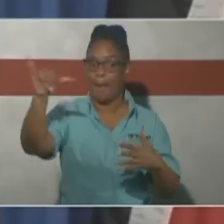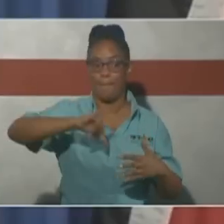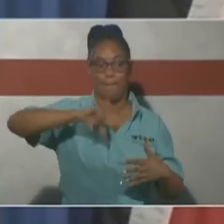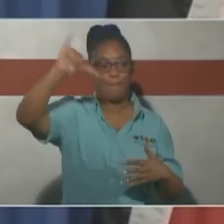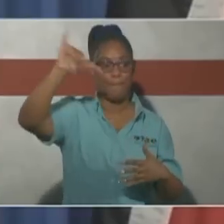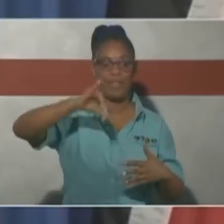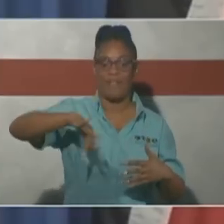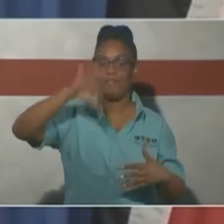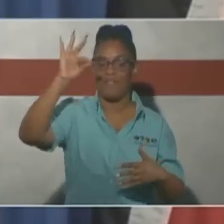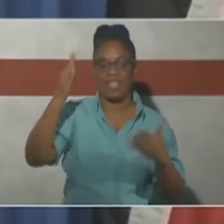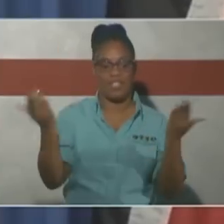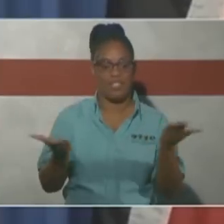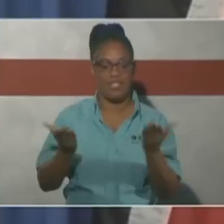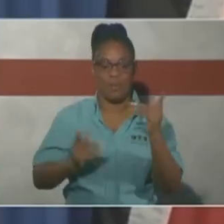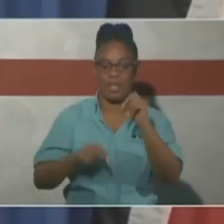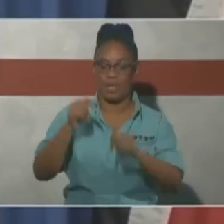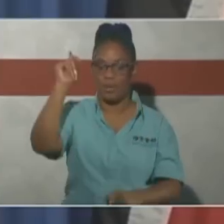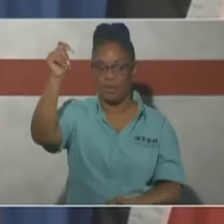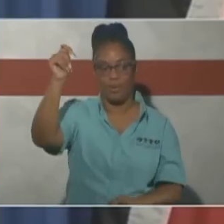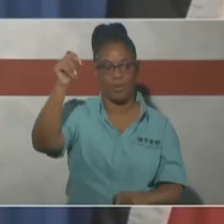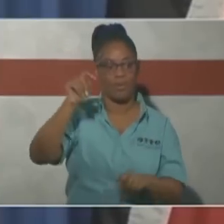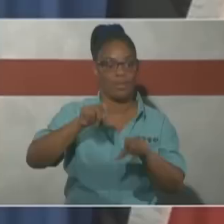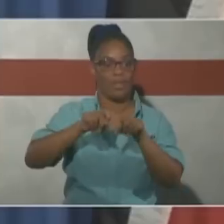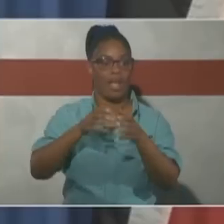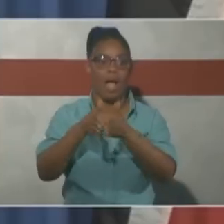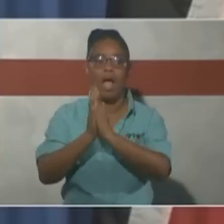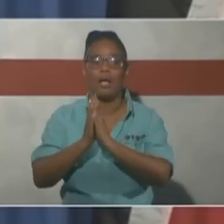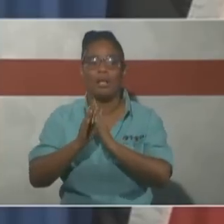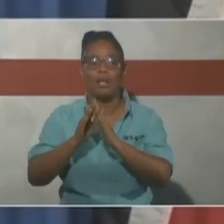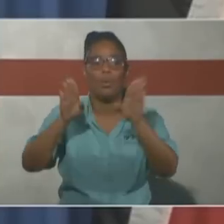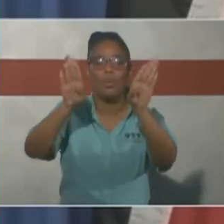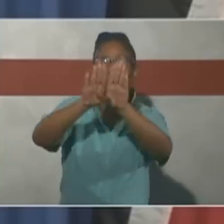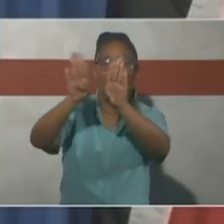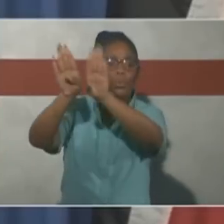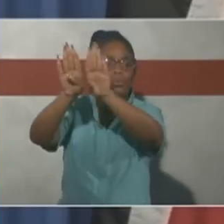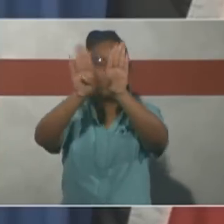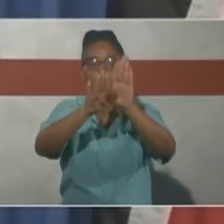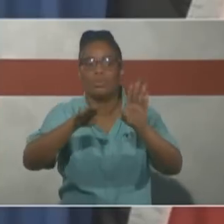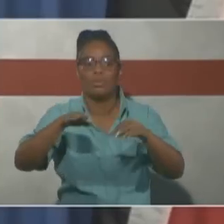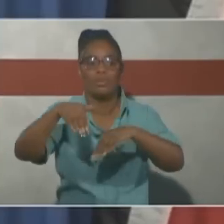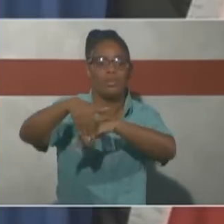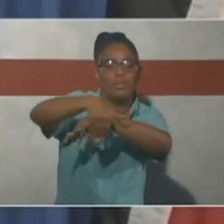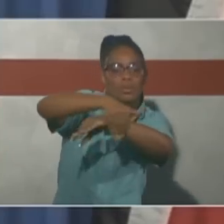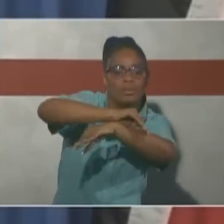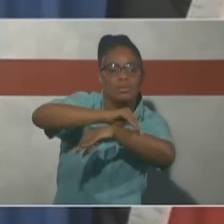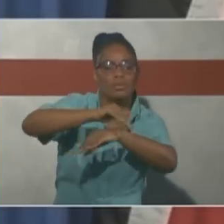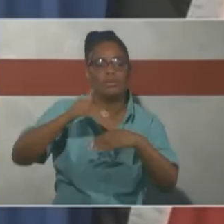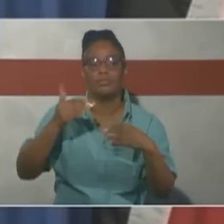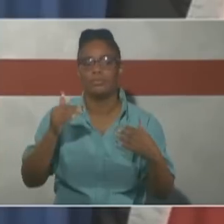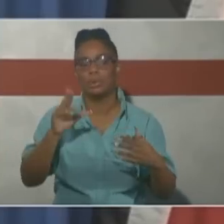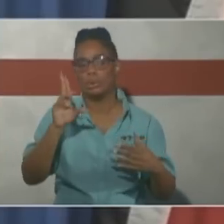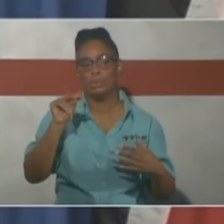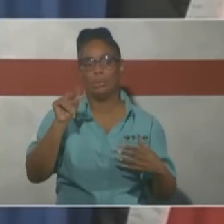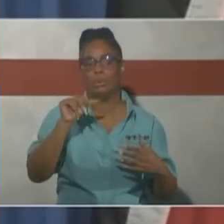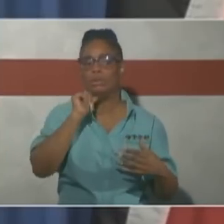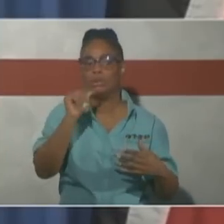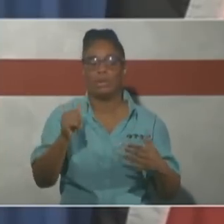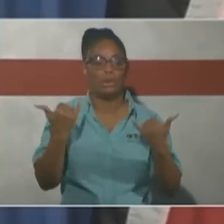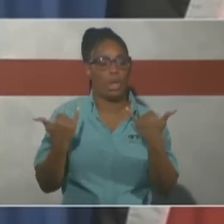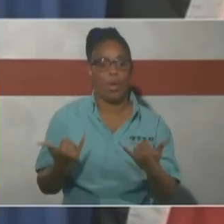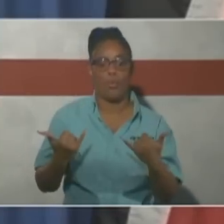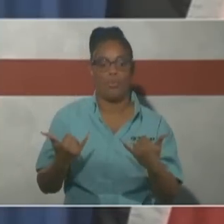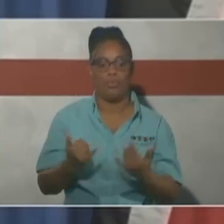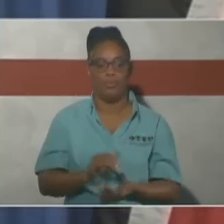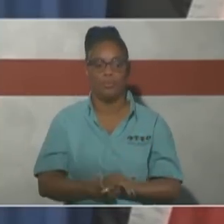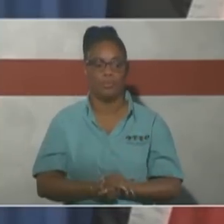us. And of course, the one that is causing most of the problems in the United States is